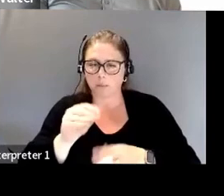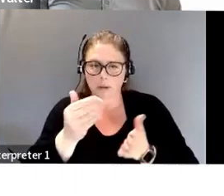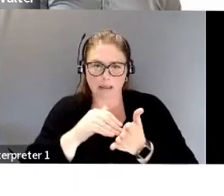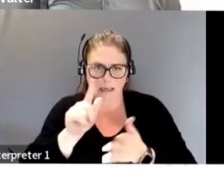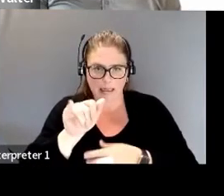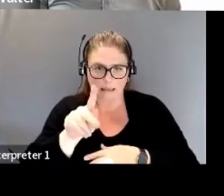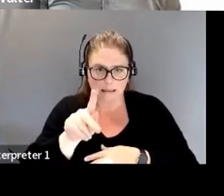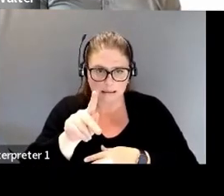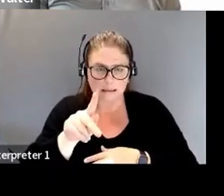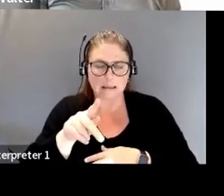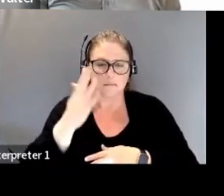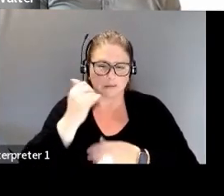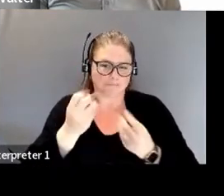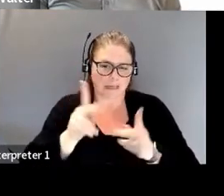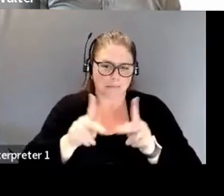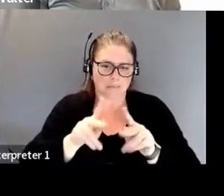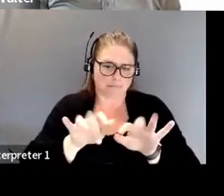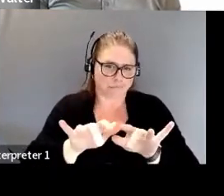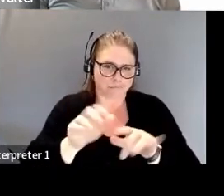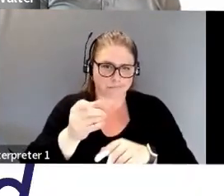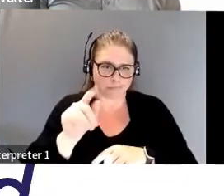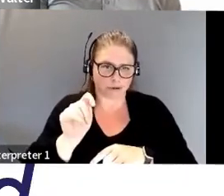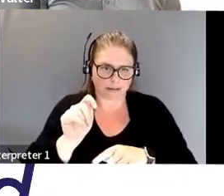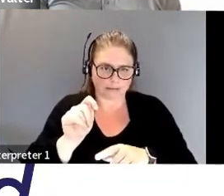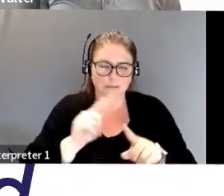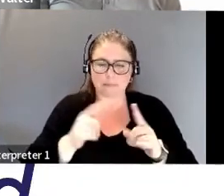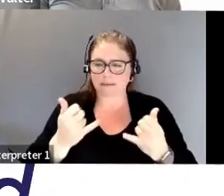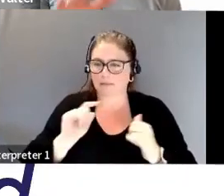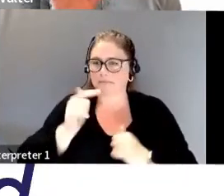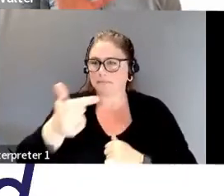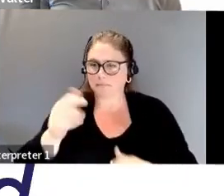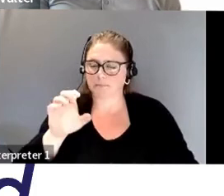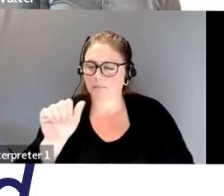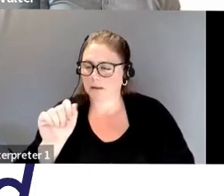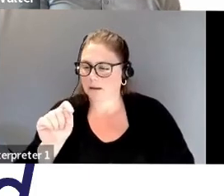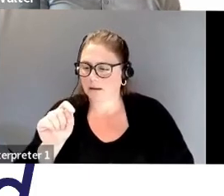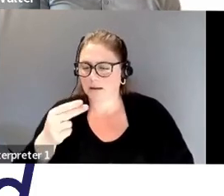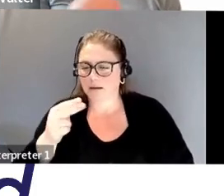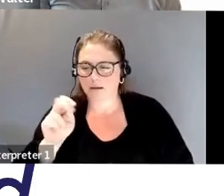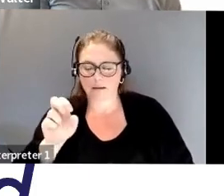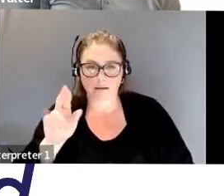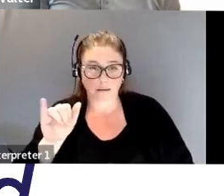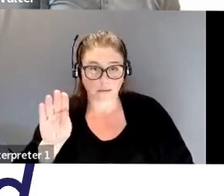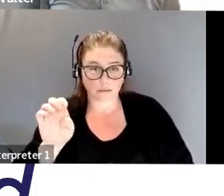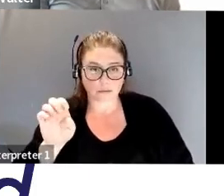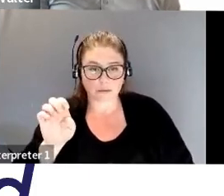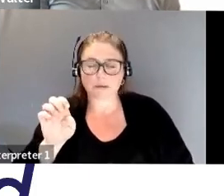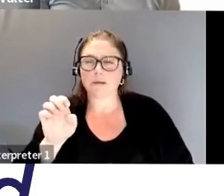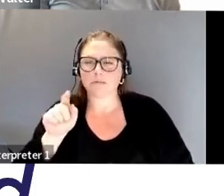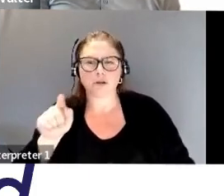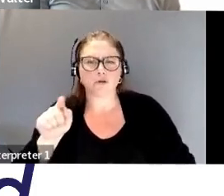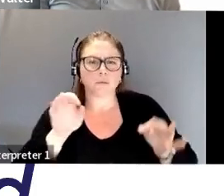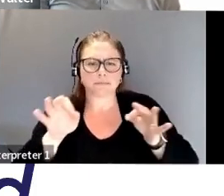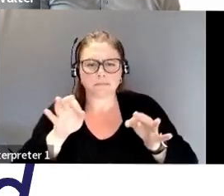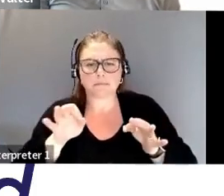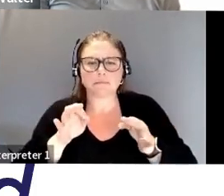underneath everything else. But I'm going to pass it back to Katherine, who will go through a few things, a few specific things that you can